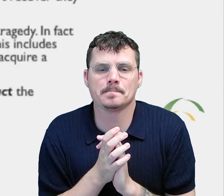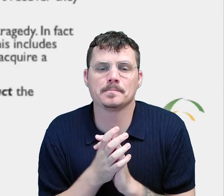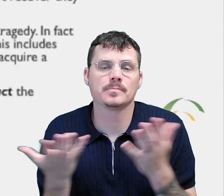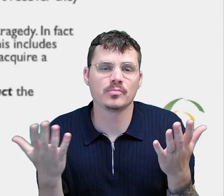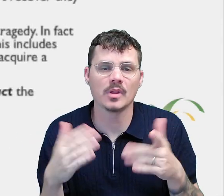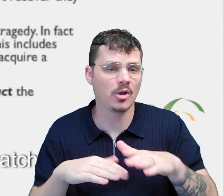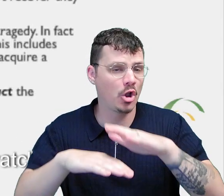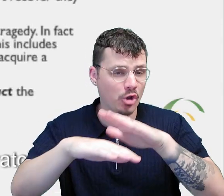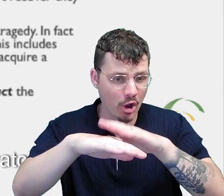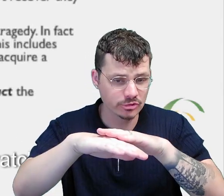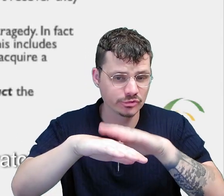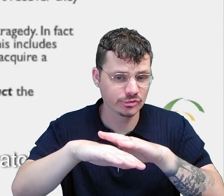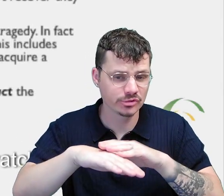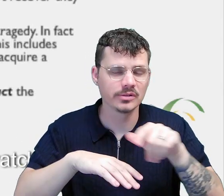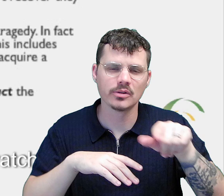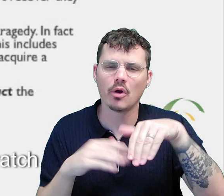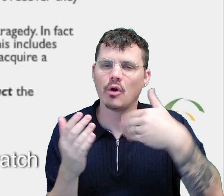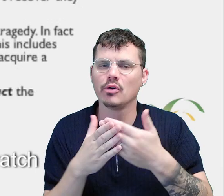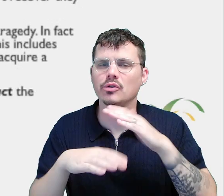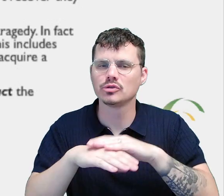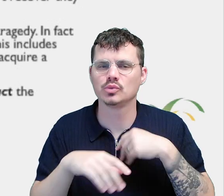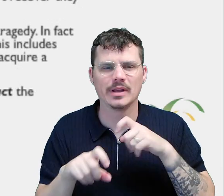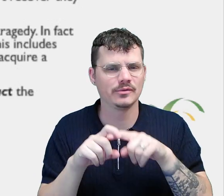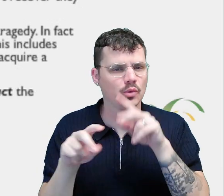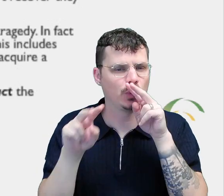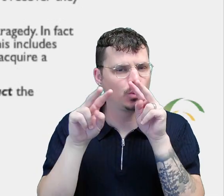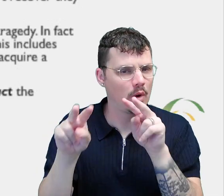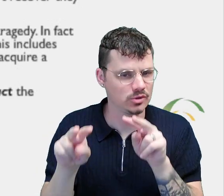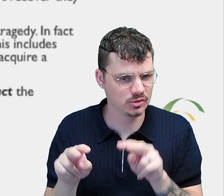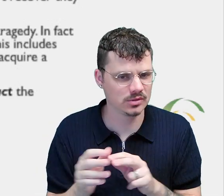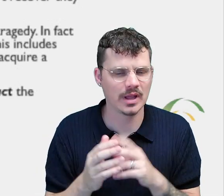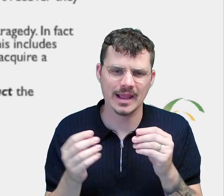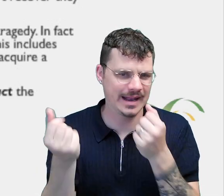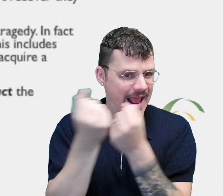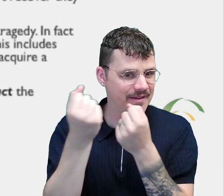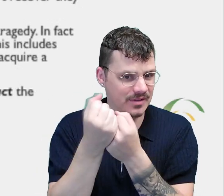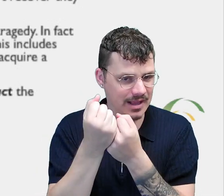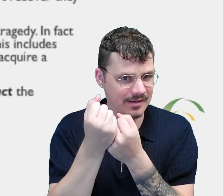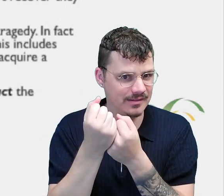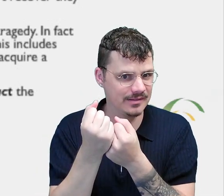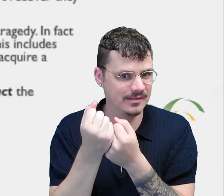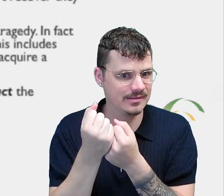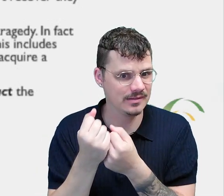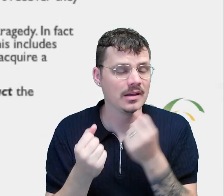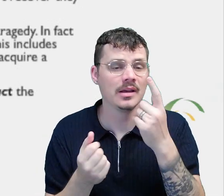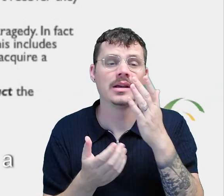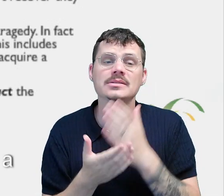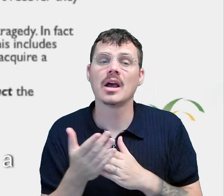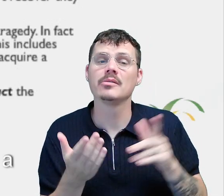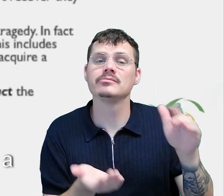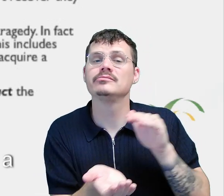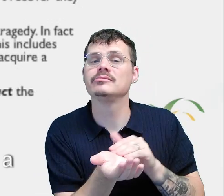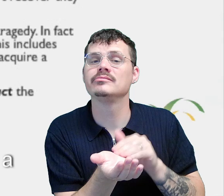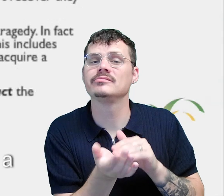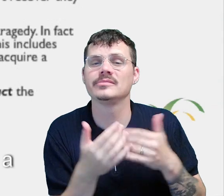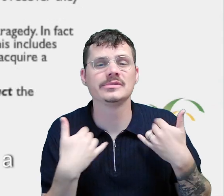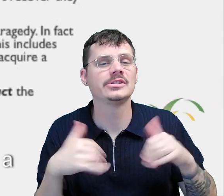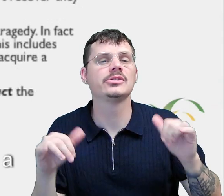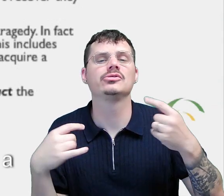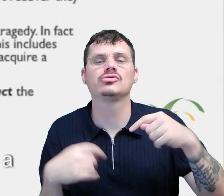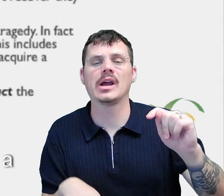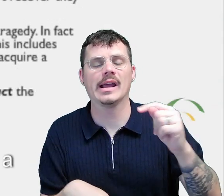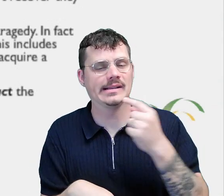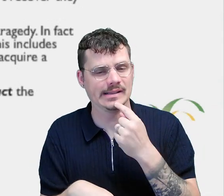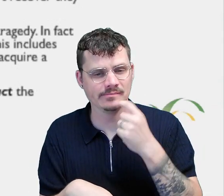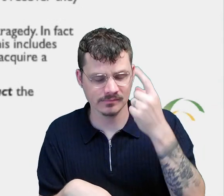The cautions, these are cautions that we have to watch for and advocate against. Some clinicians still try to say that